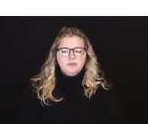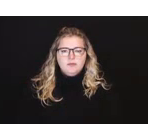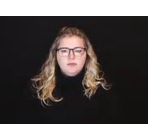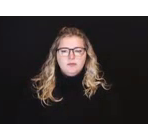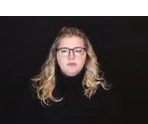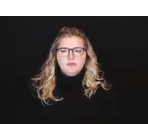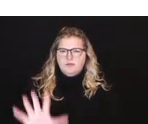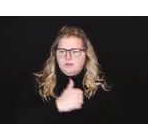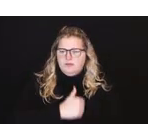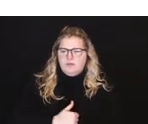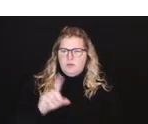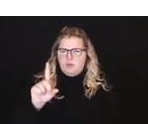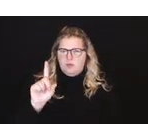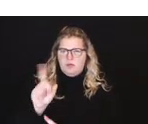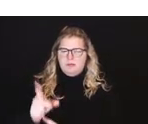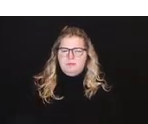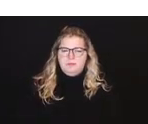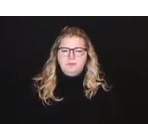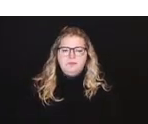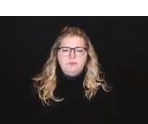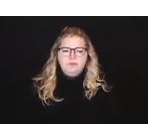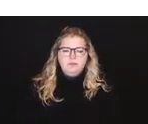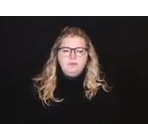Sorry, give me one sec.